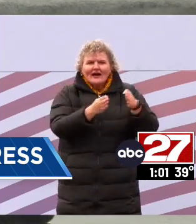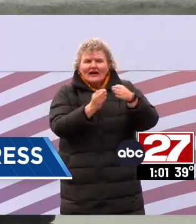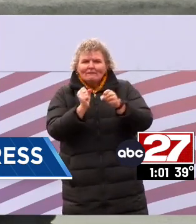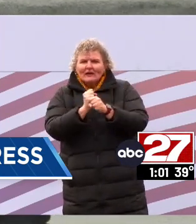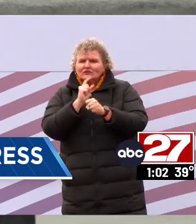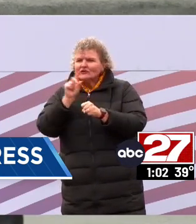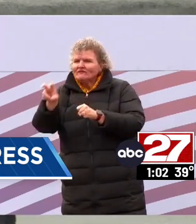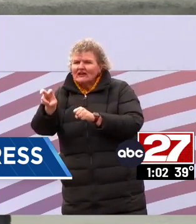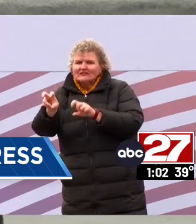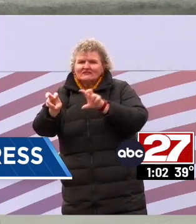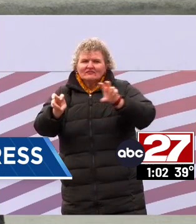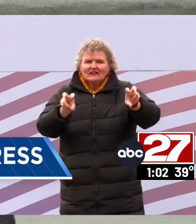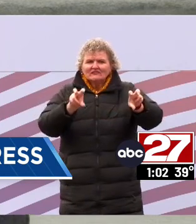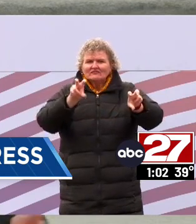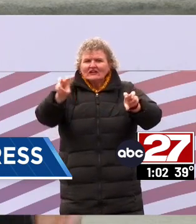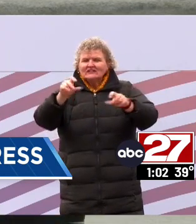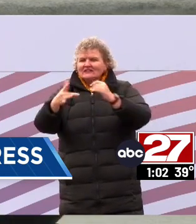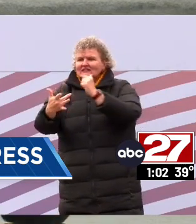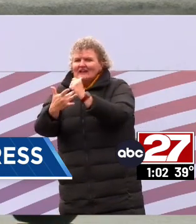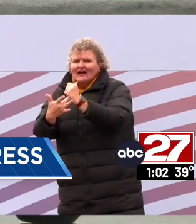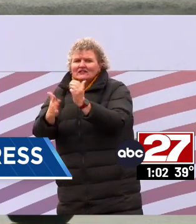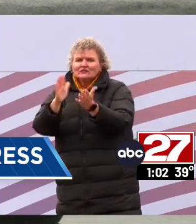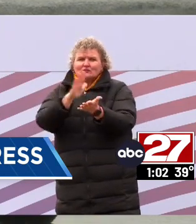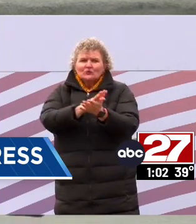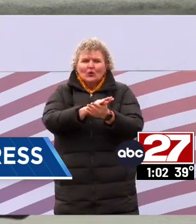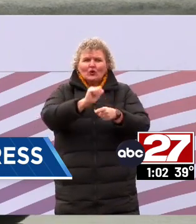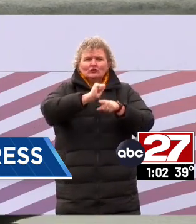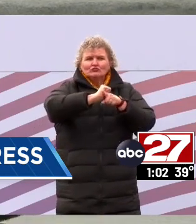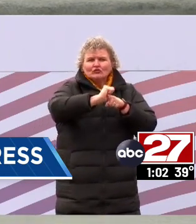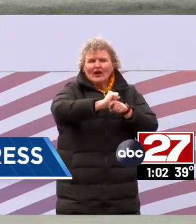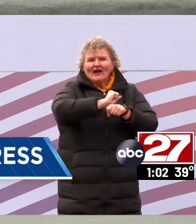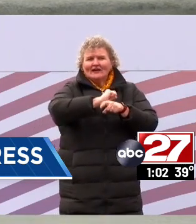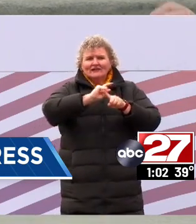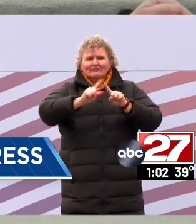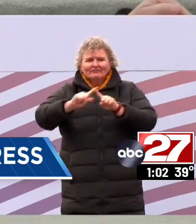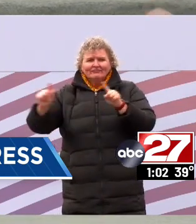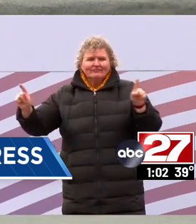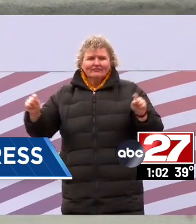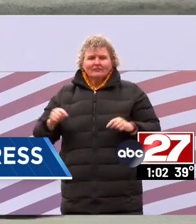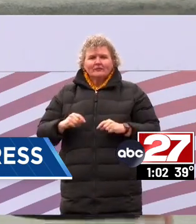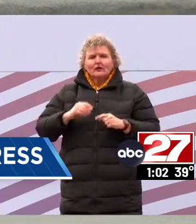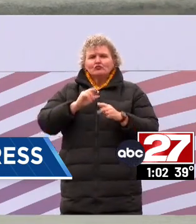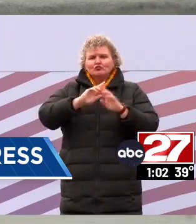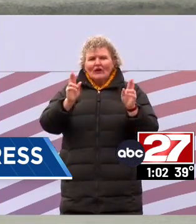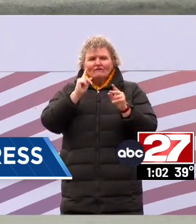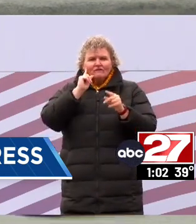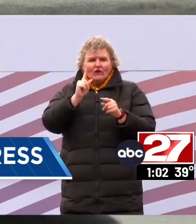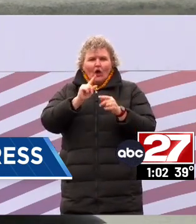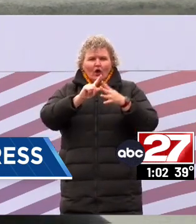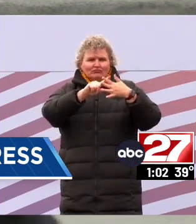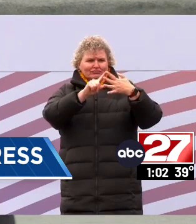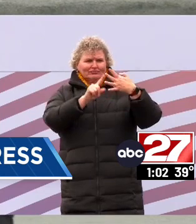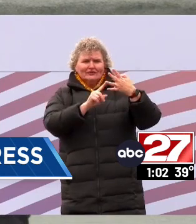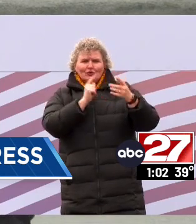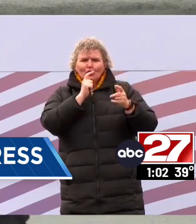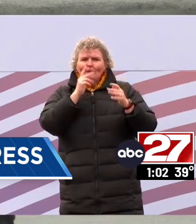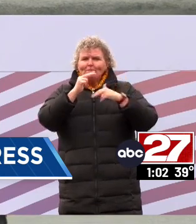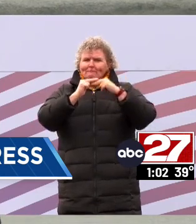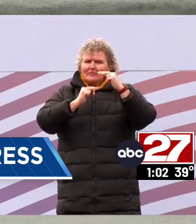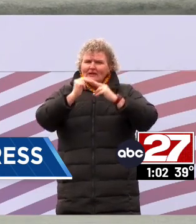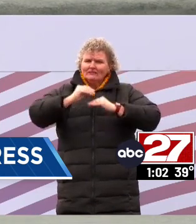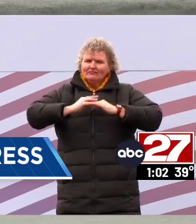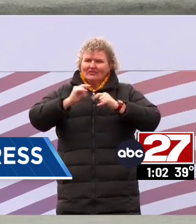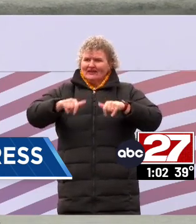and job training programs like the ones that prepared IATSE members to construct this very stage and